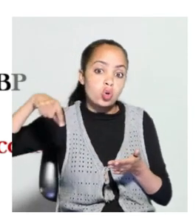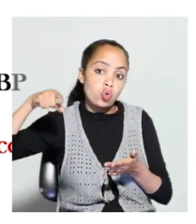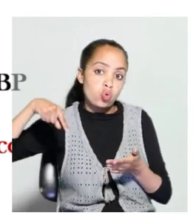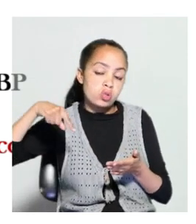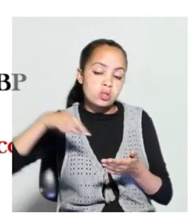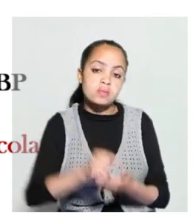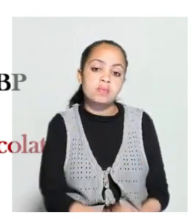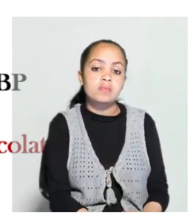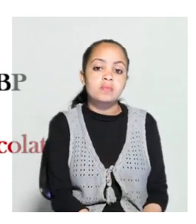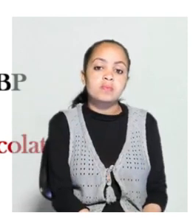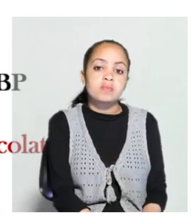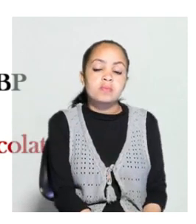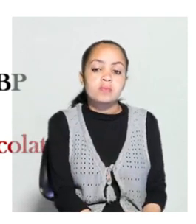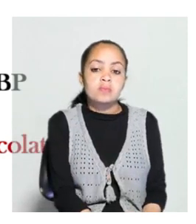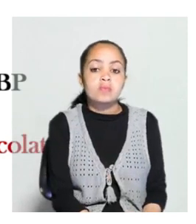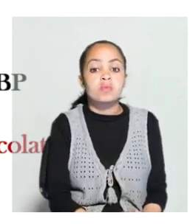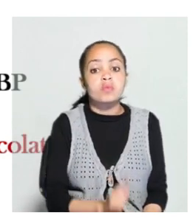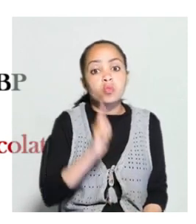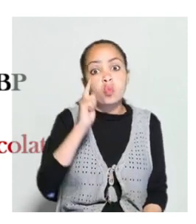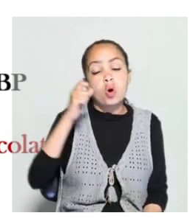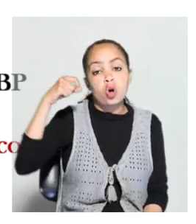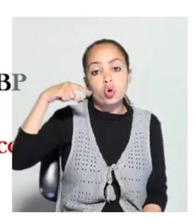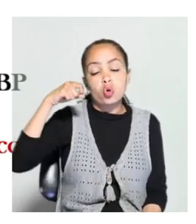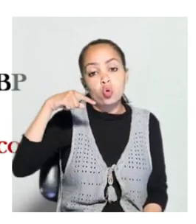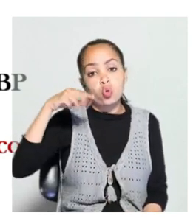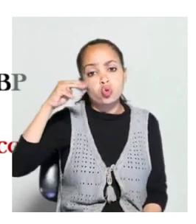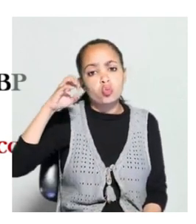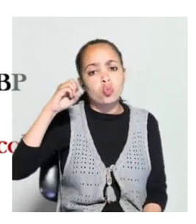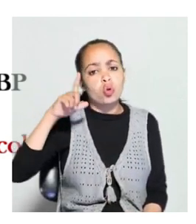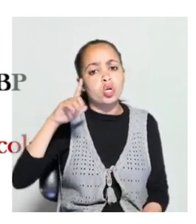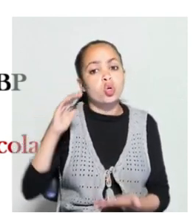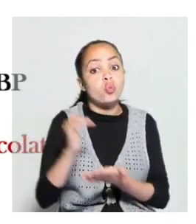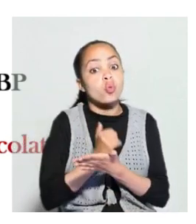glucose. 1 glucose molecule produced here.